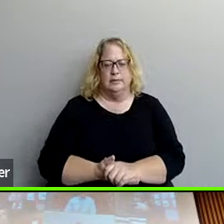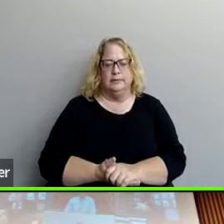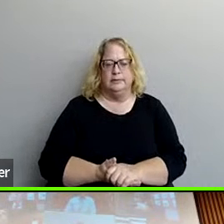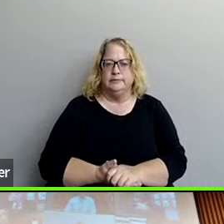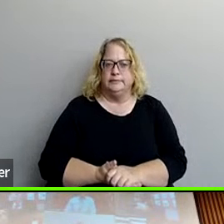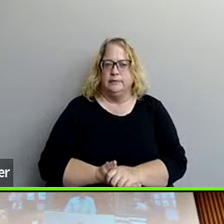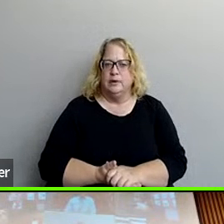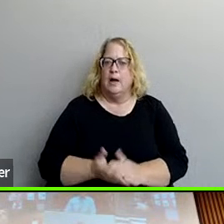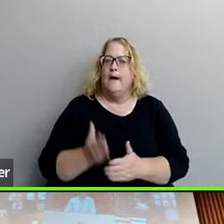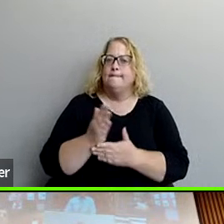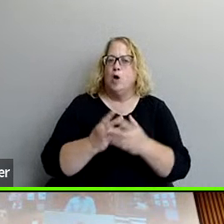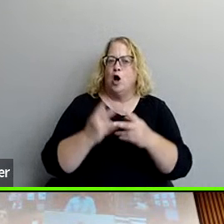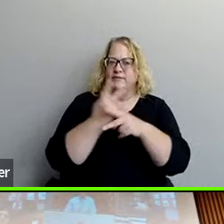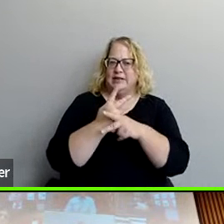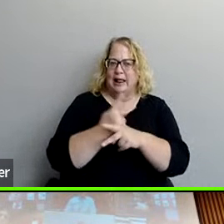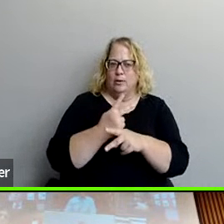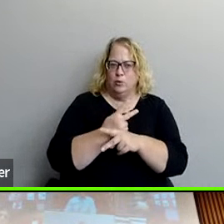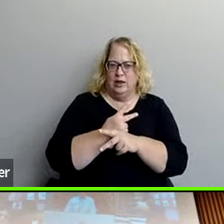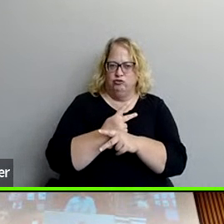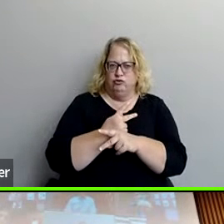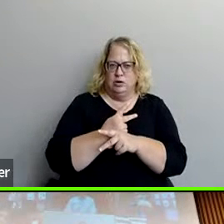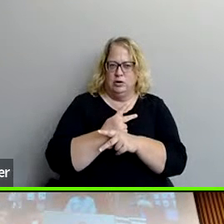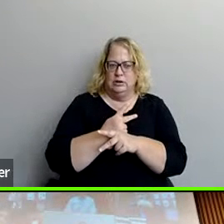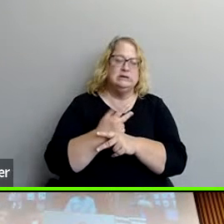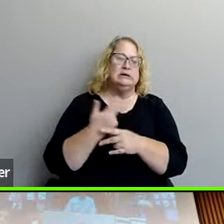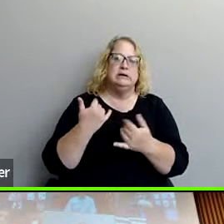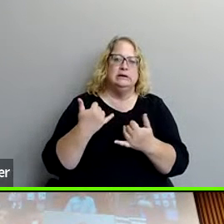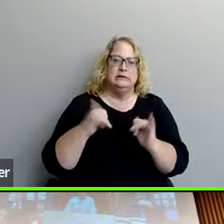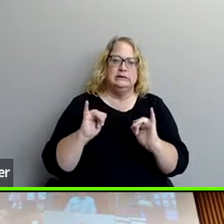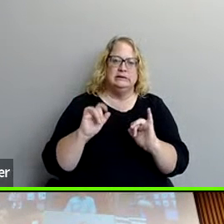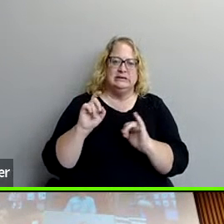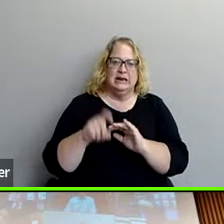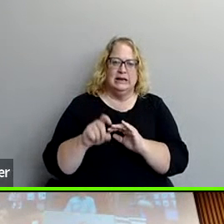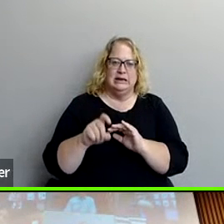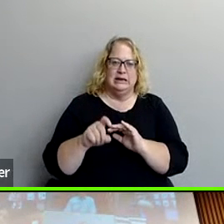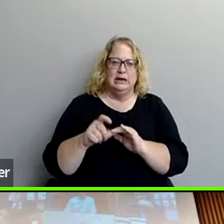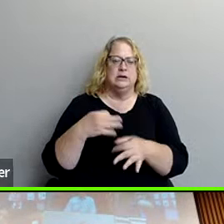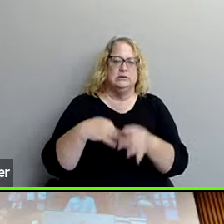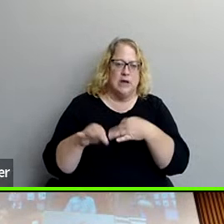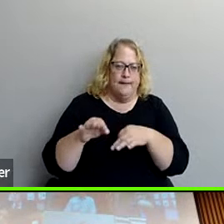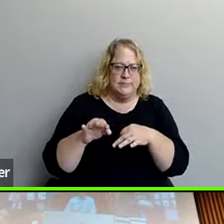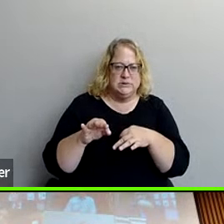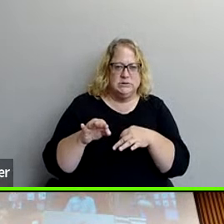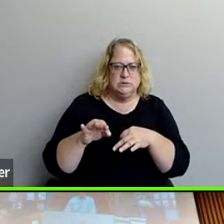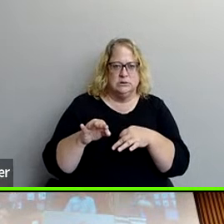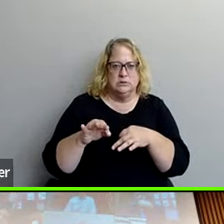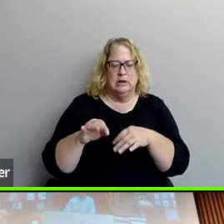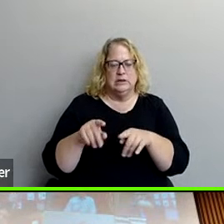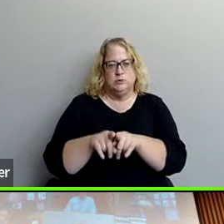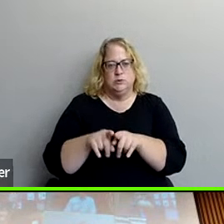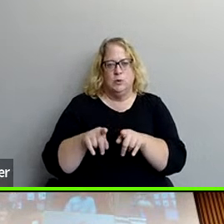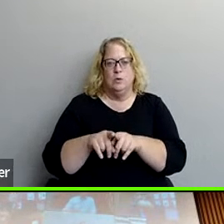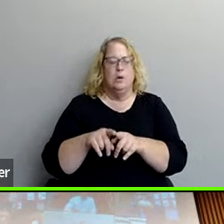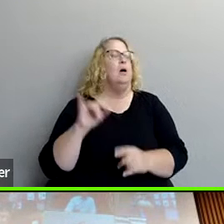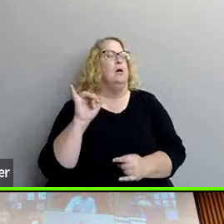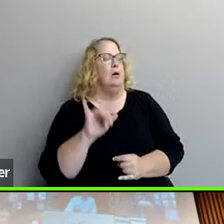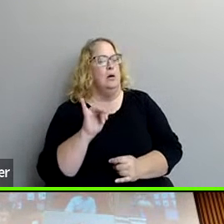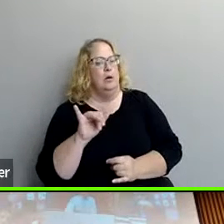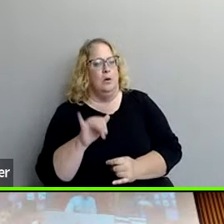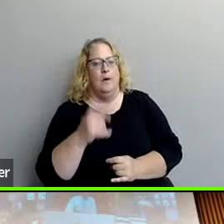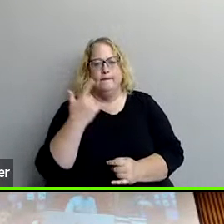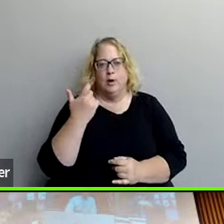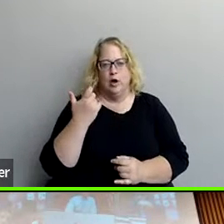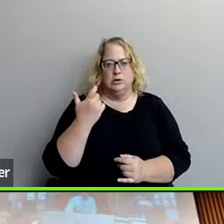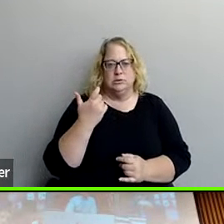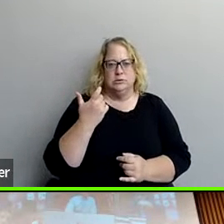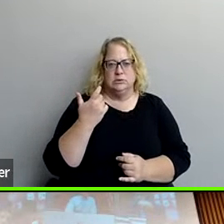Part of the calculation costs were around still needing subs as well, because